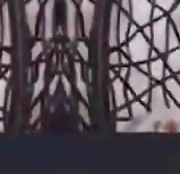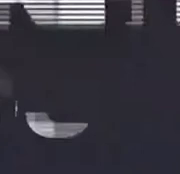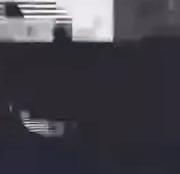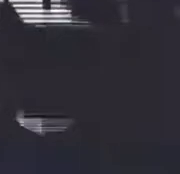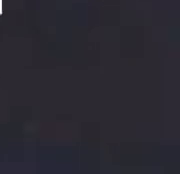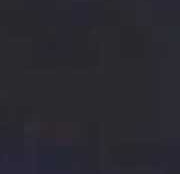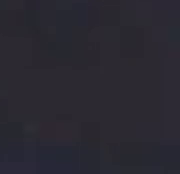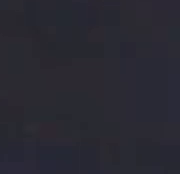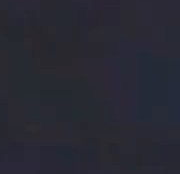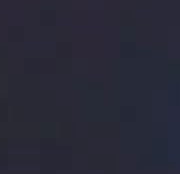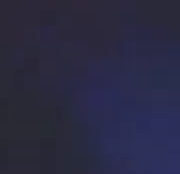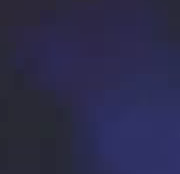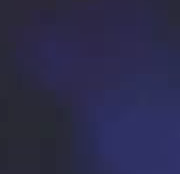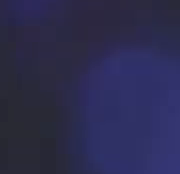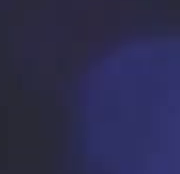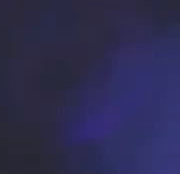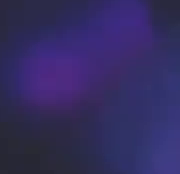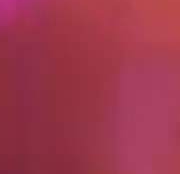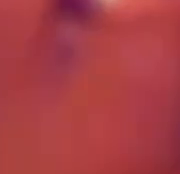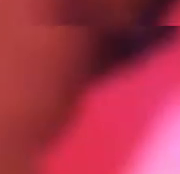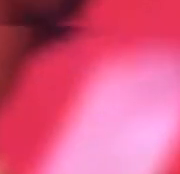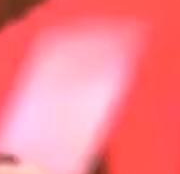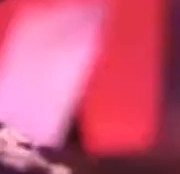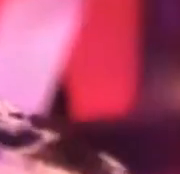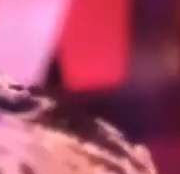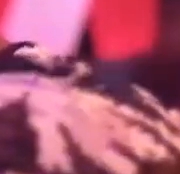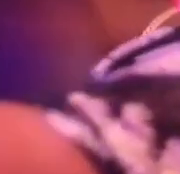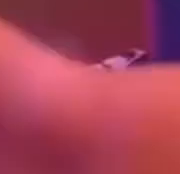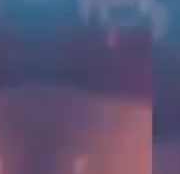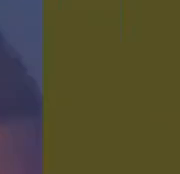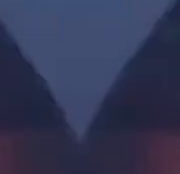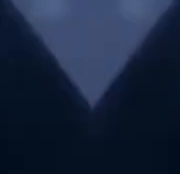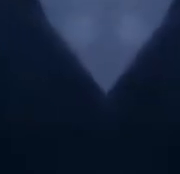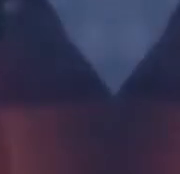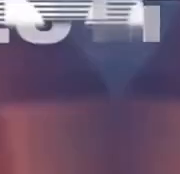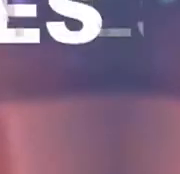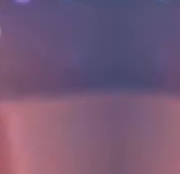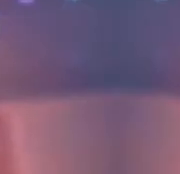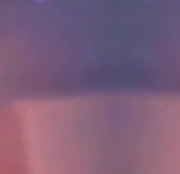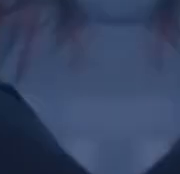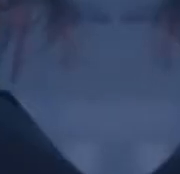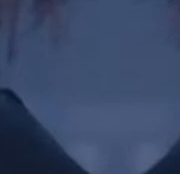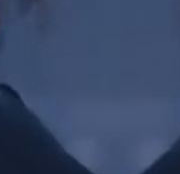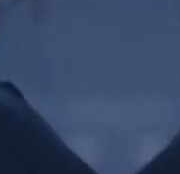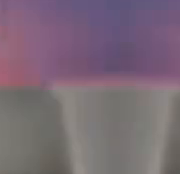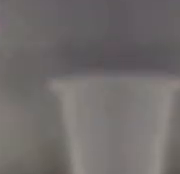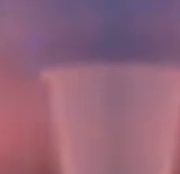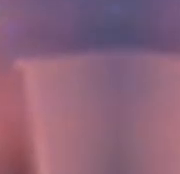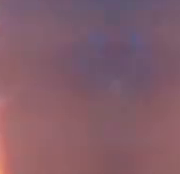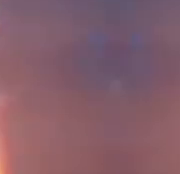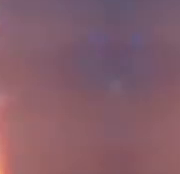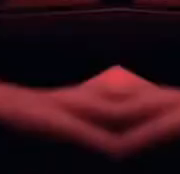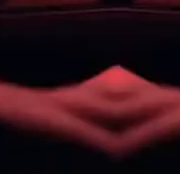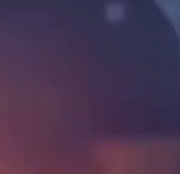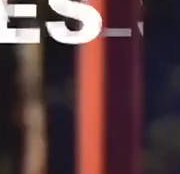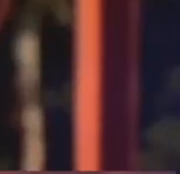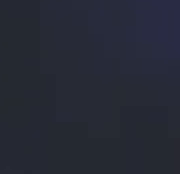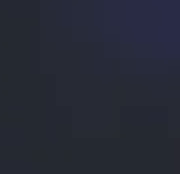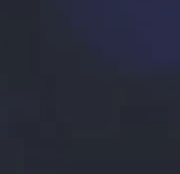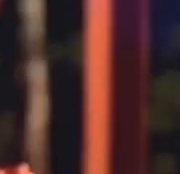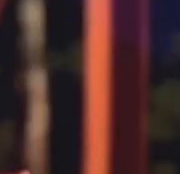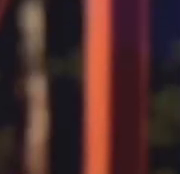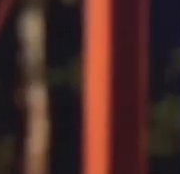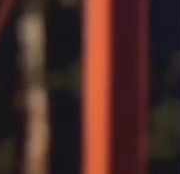Moving no direction, like it's a calling. And alive in the middle of nowhere, shake the ground and burn the air. So